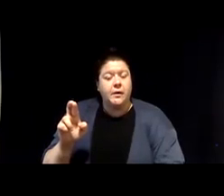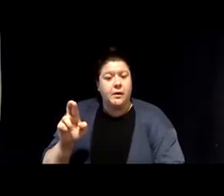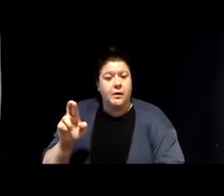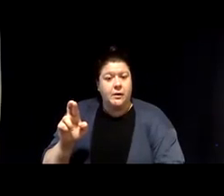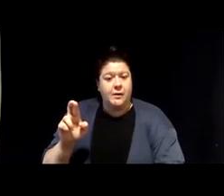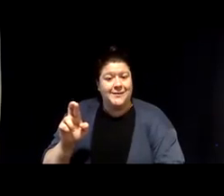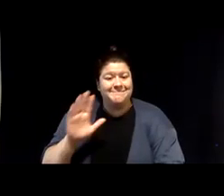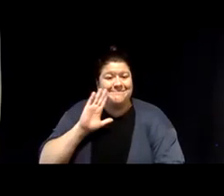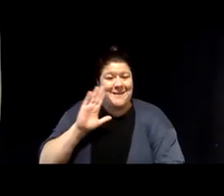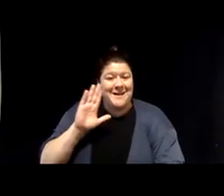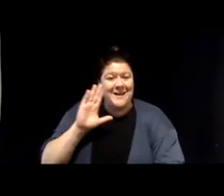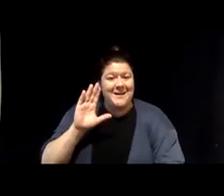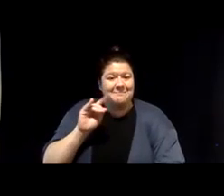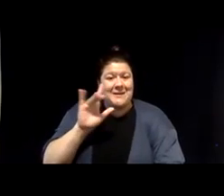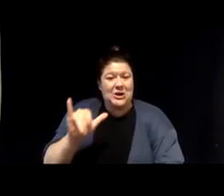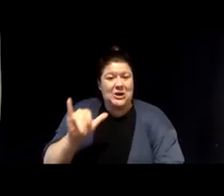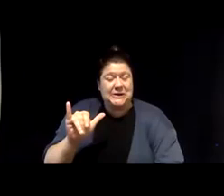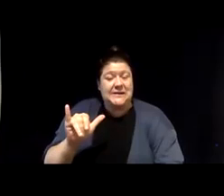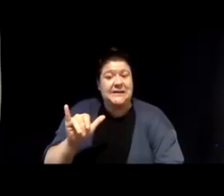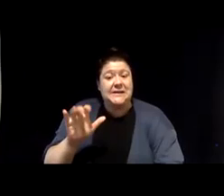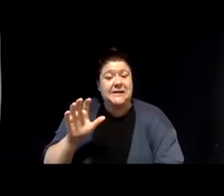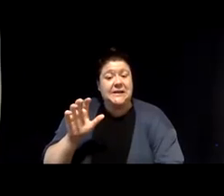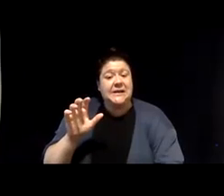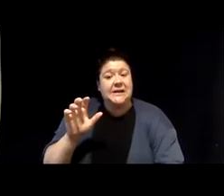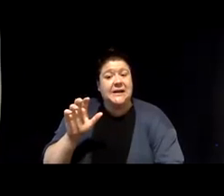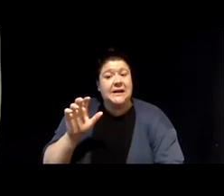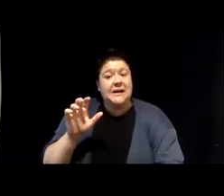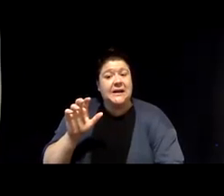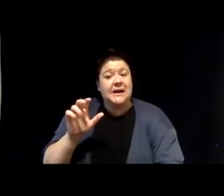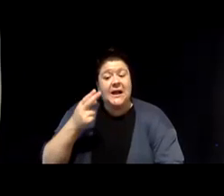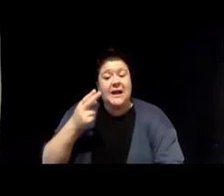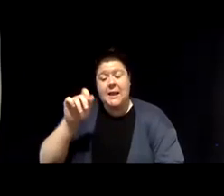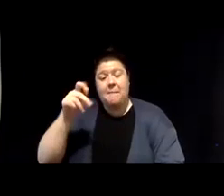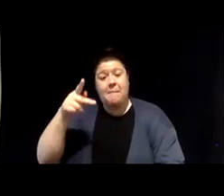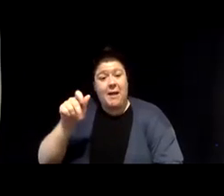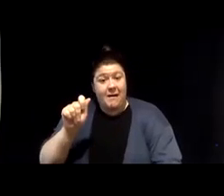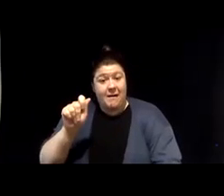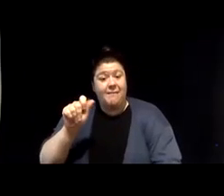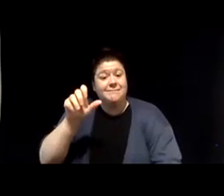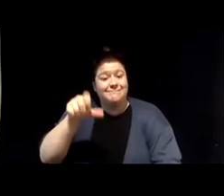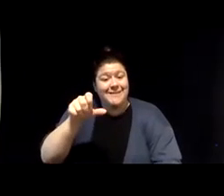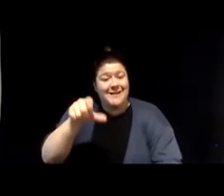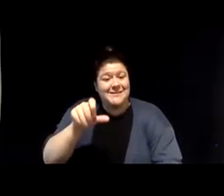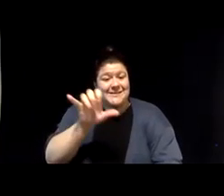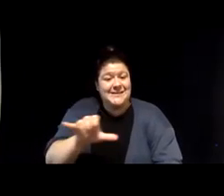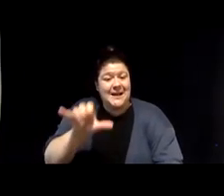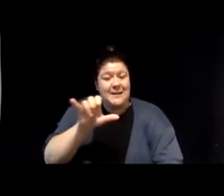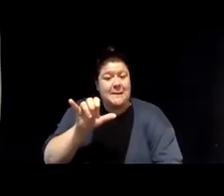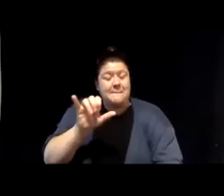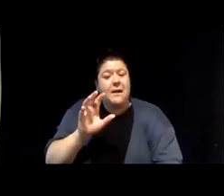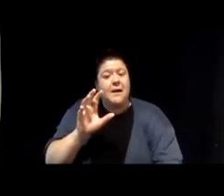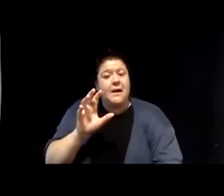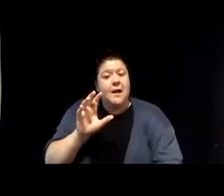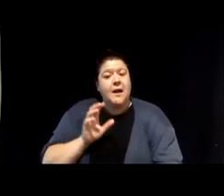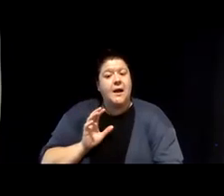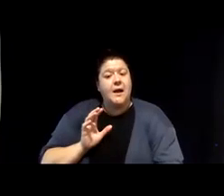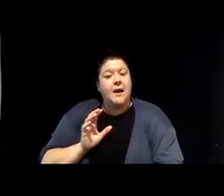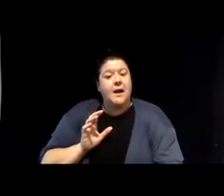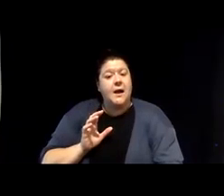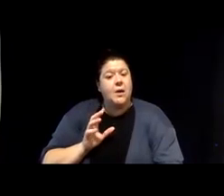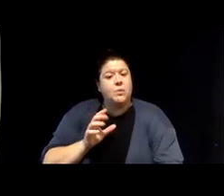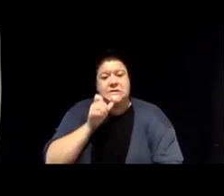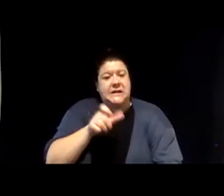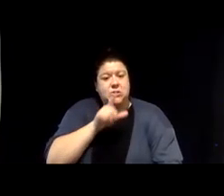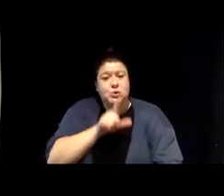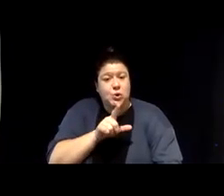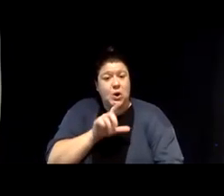Hi, Mary. Yeah, it was about the HIPAA actually, and I was not sure how to do